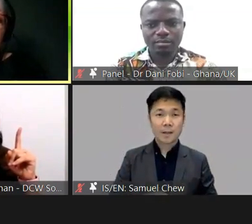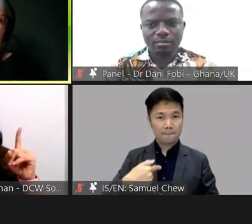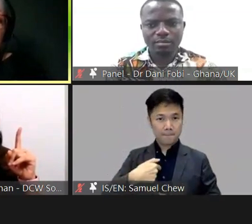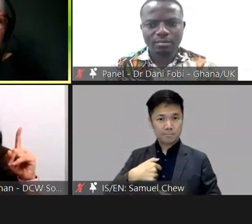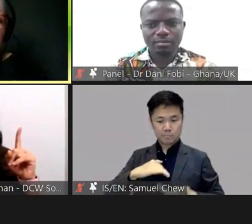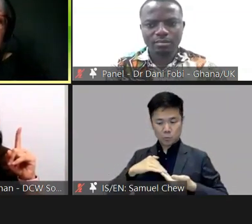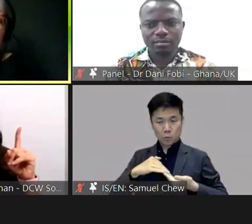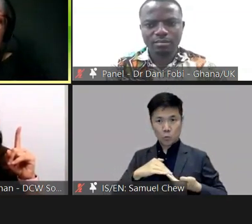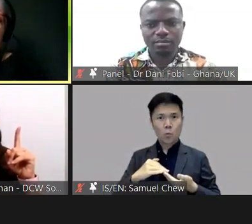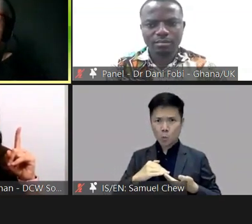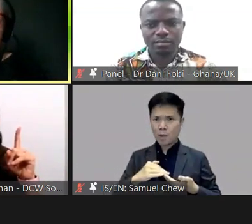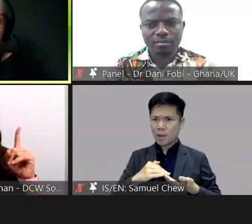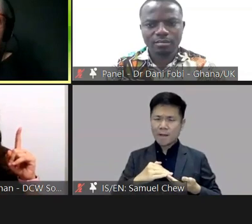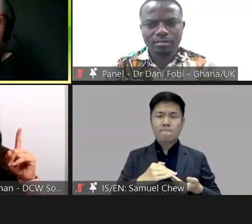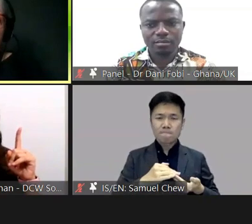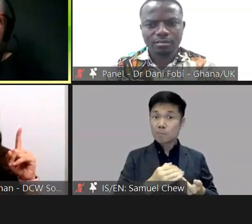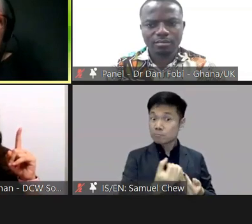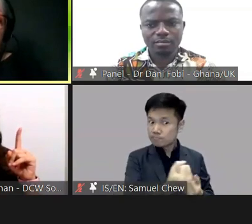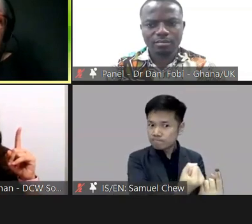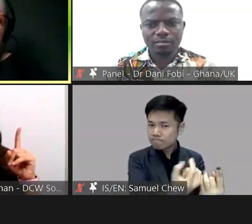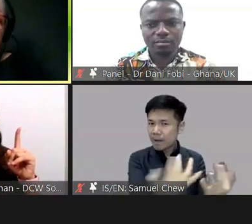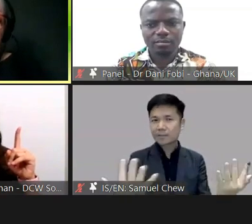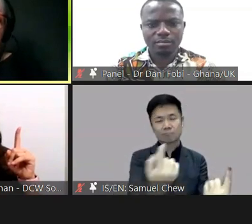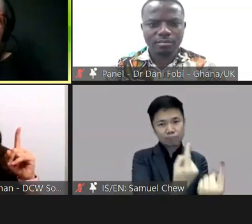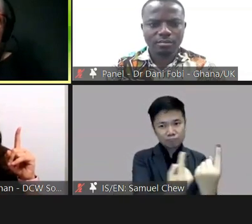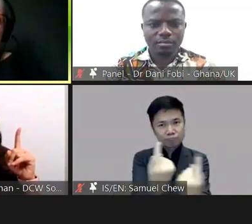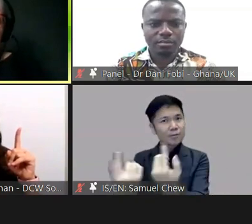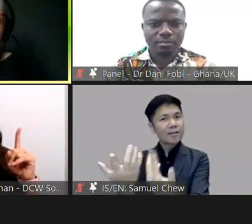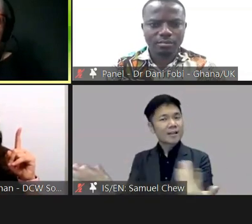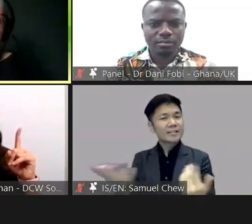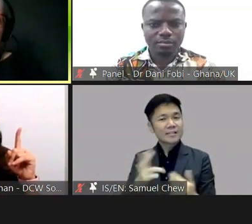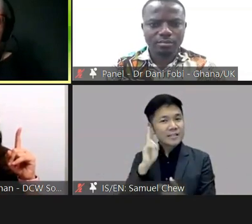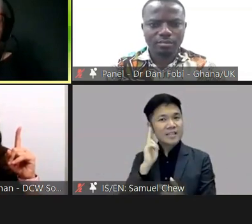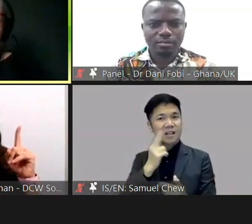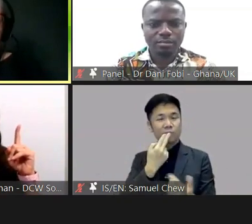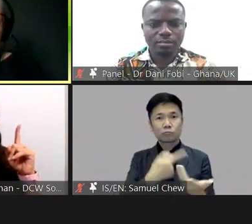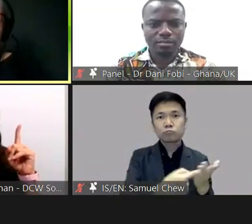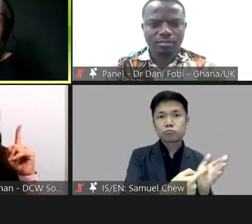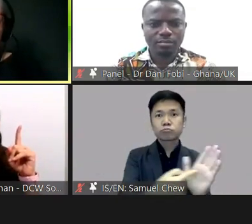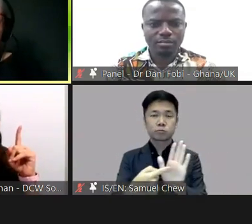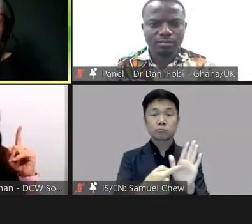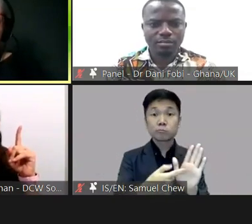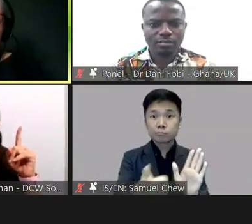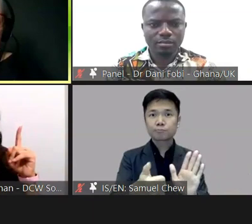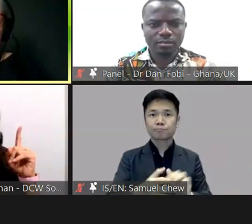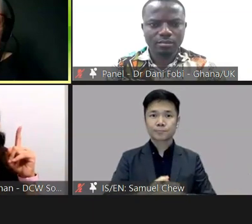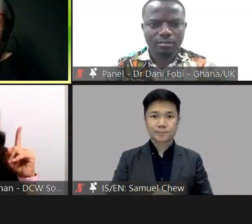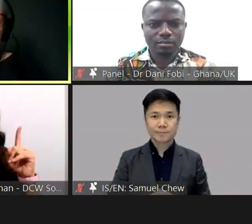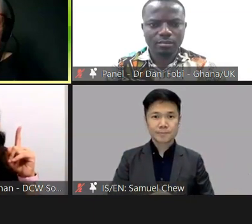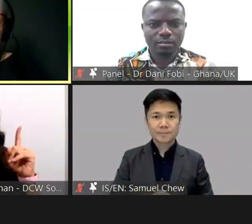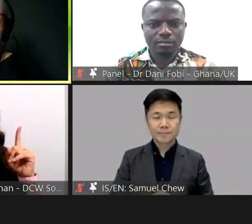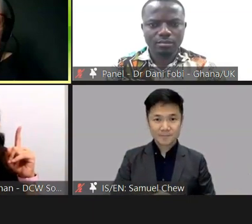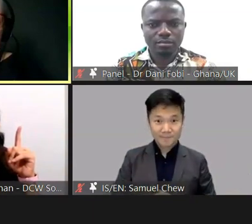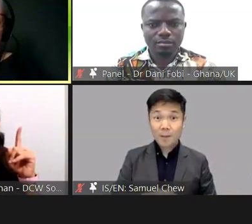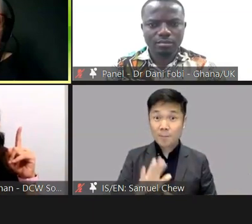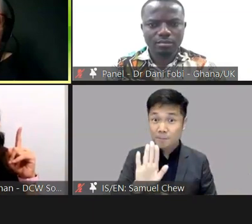in all the communities, and they're absolutely critical. I'm sorry, I'm just looking at some of the